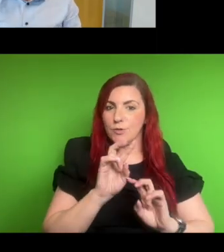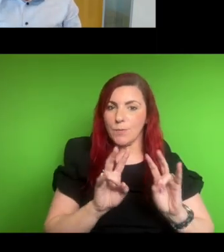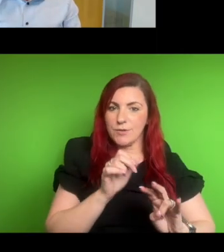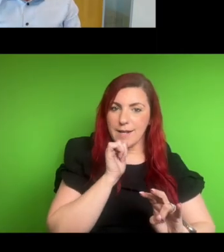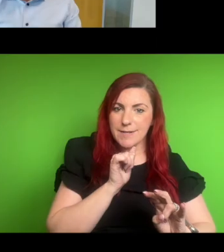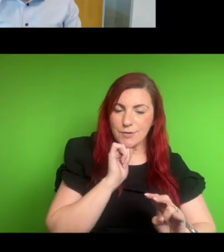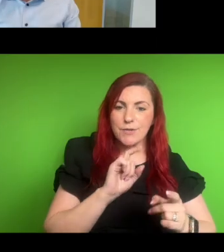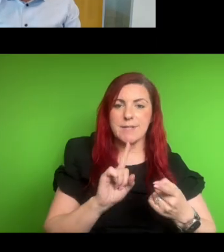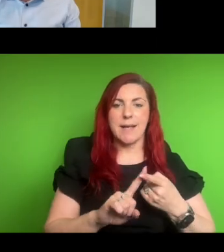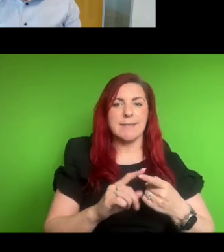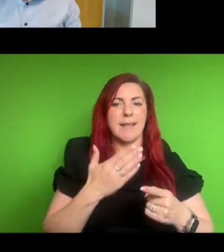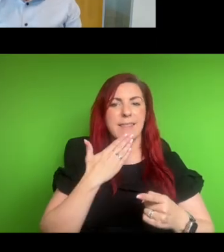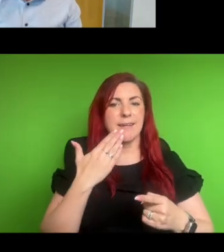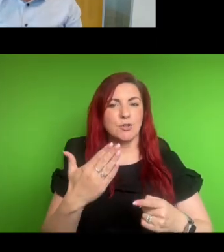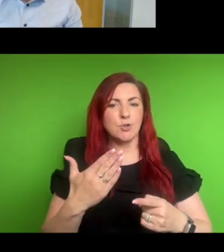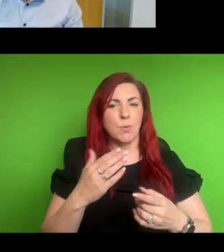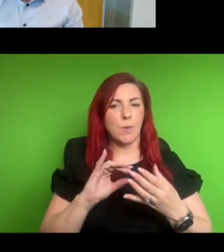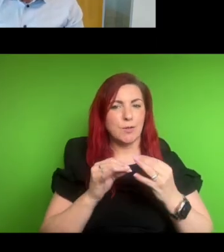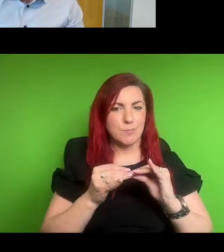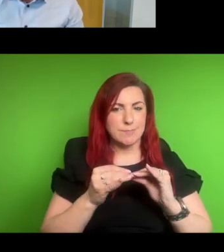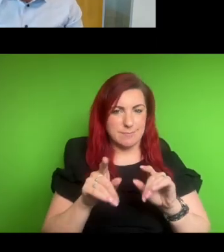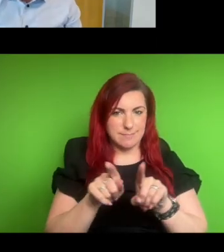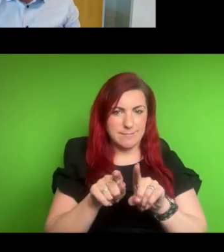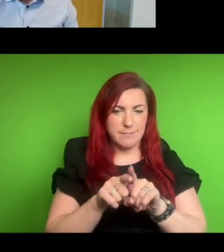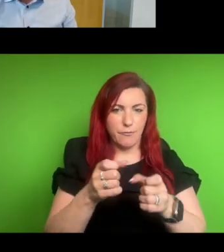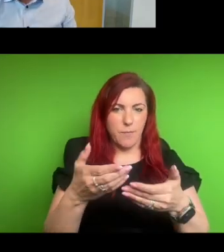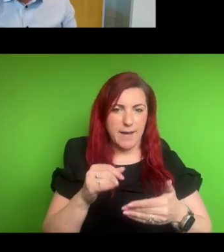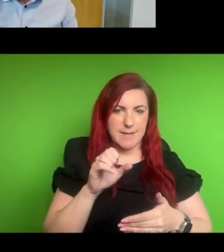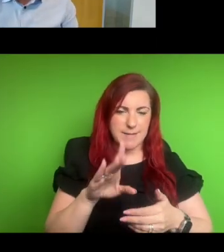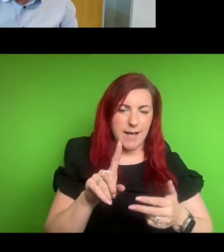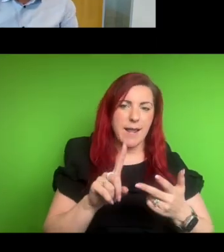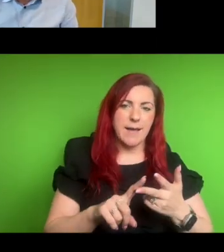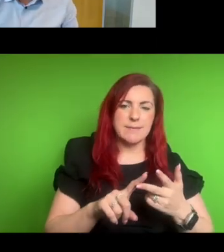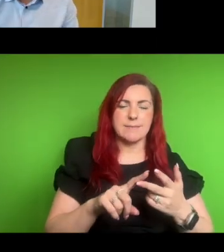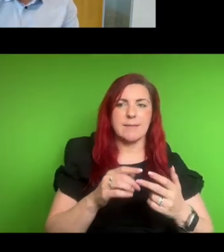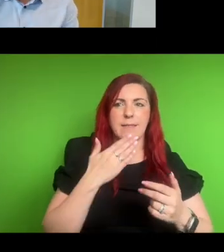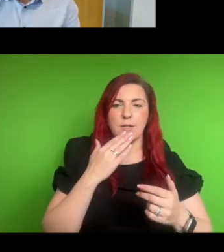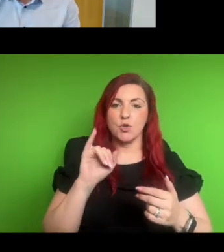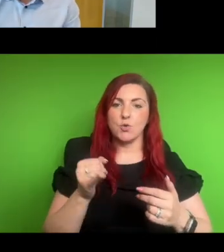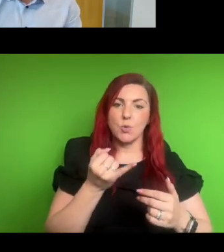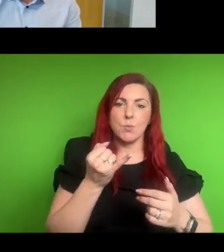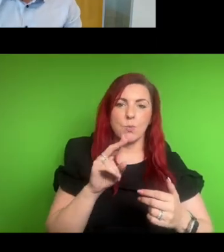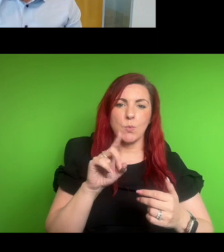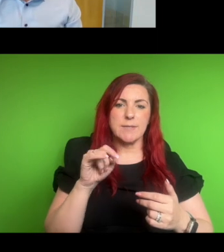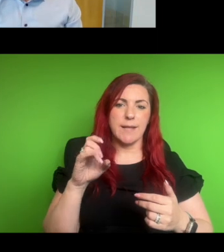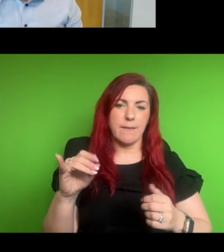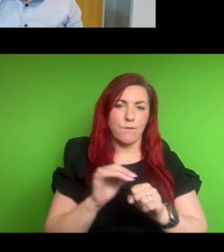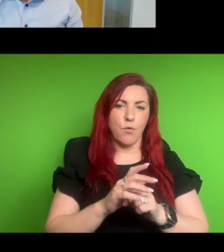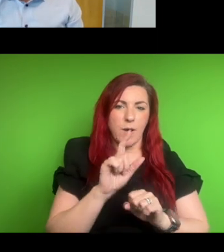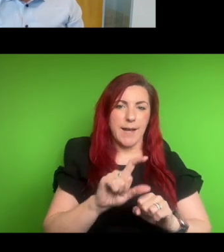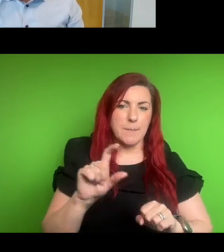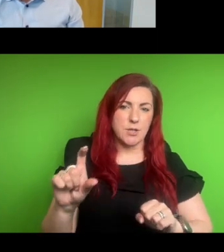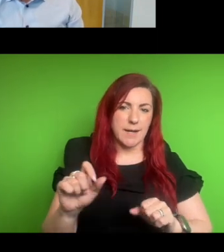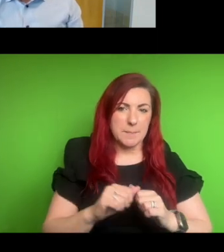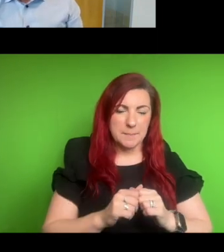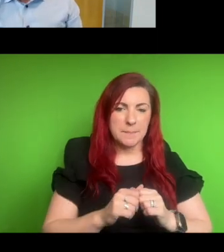to Lisa and Cormac for providing the ISL interpretation, and to Judith for the captioning. So thank you